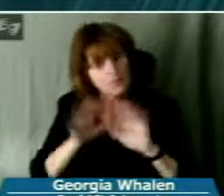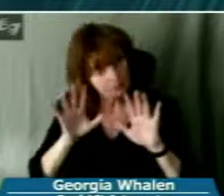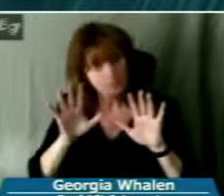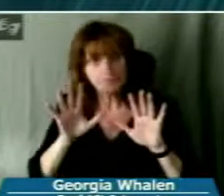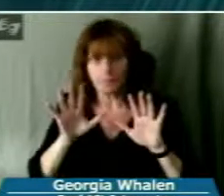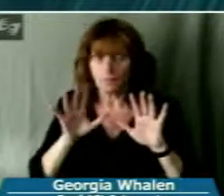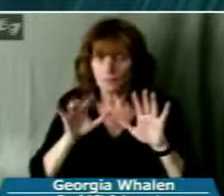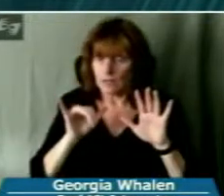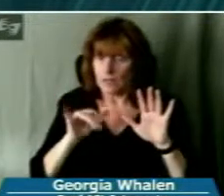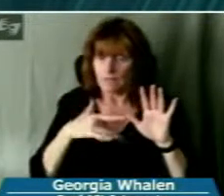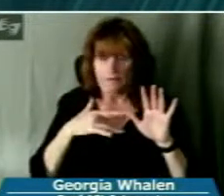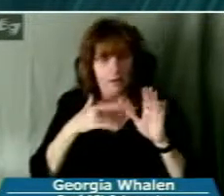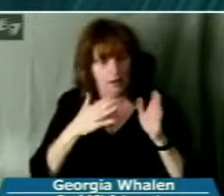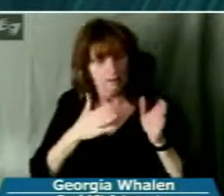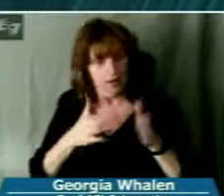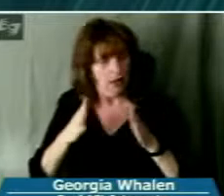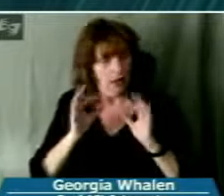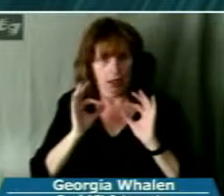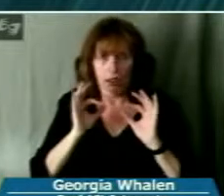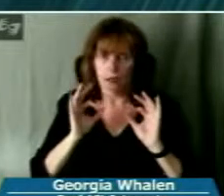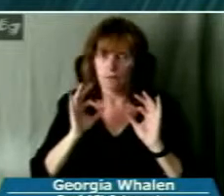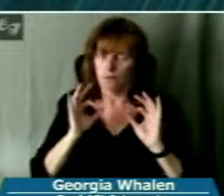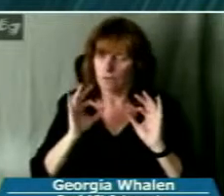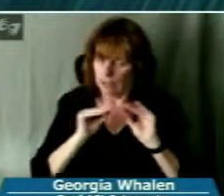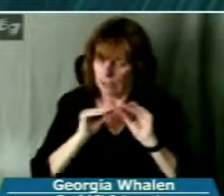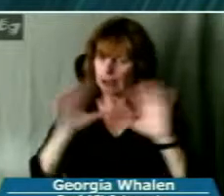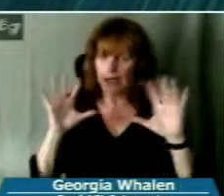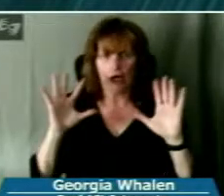strong expectation setting document about